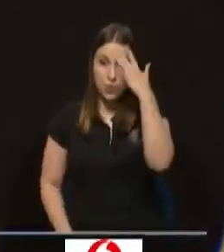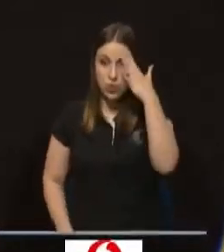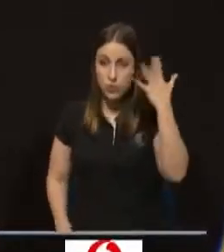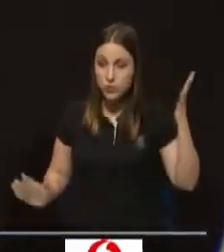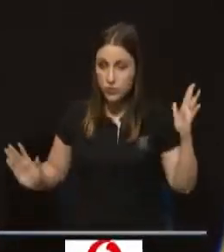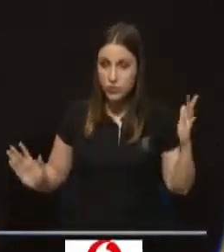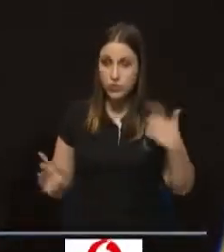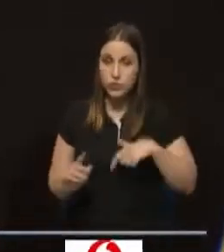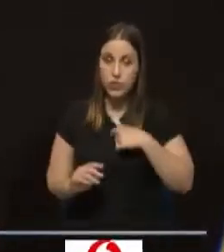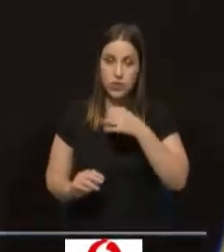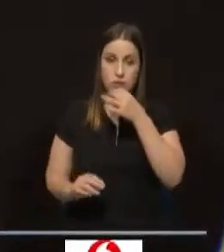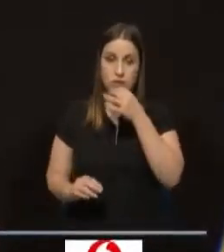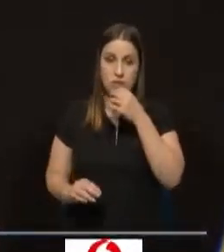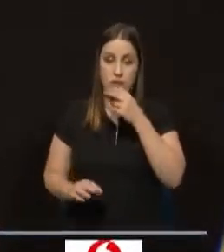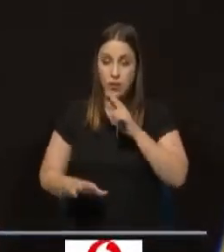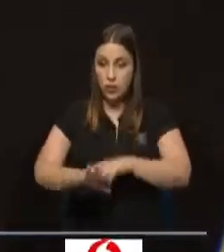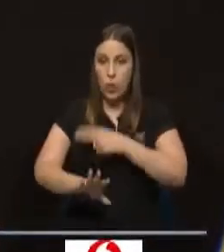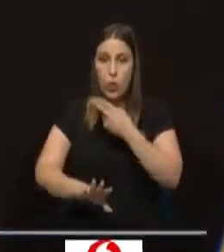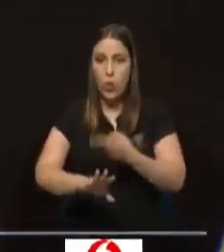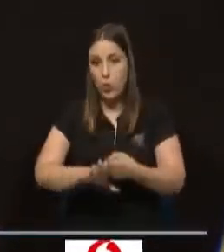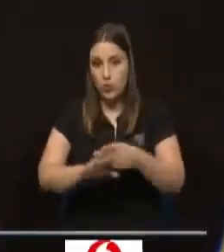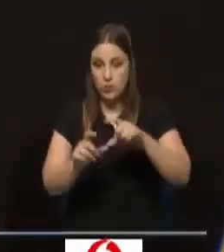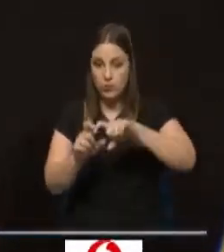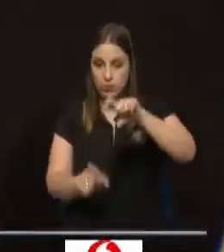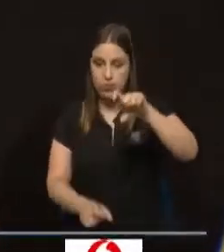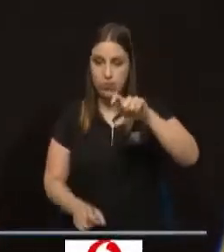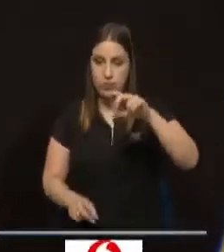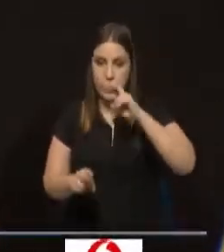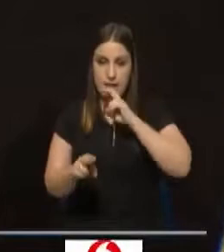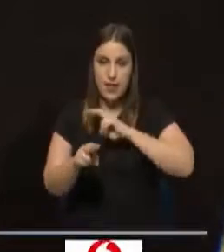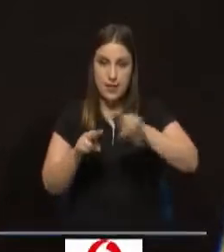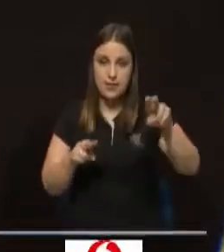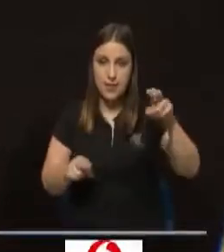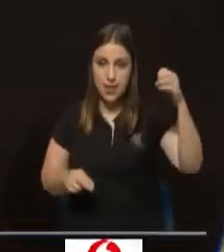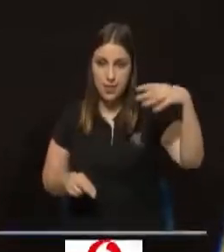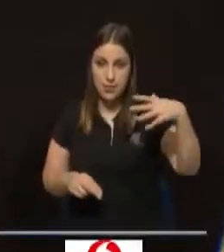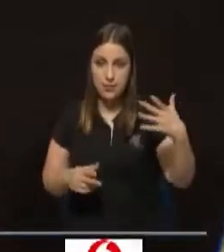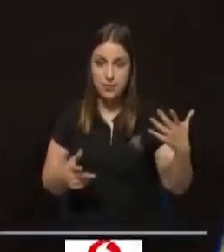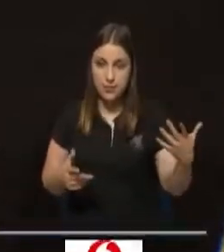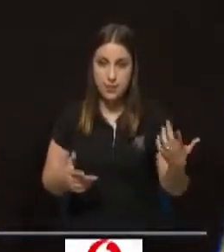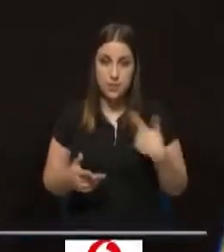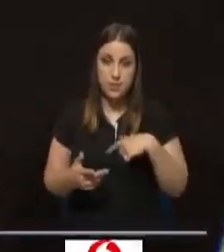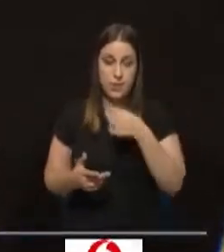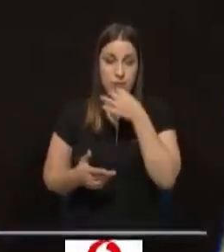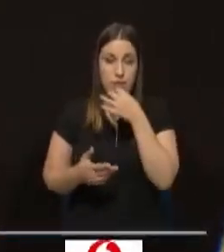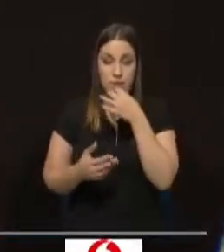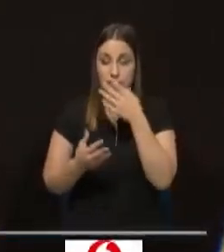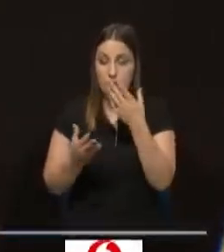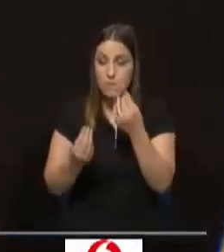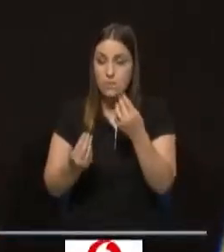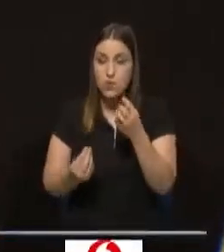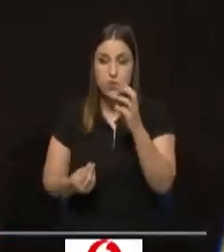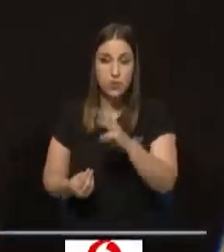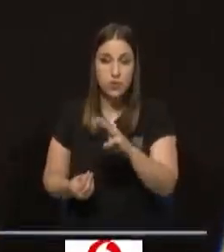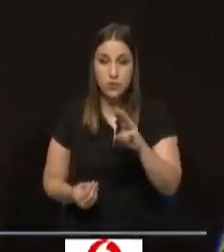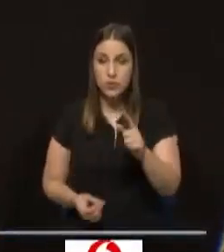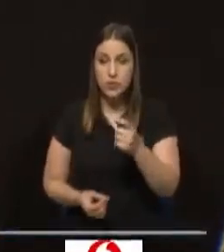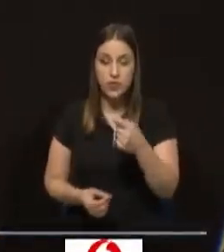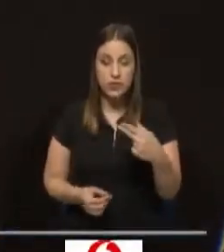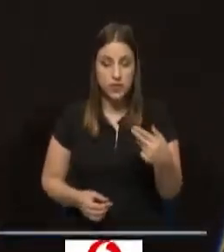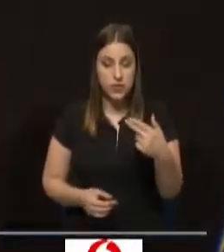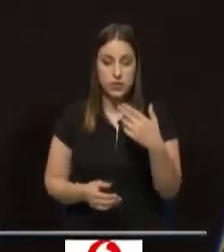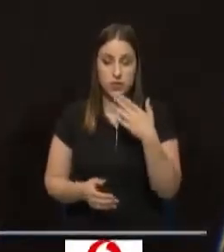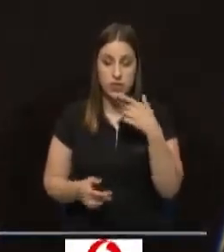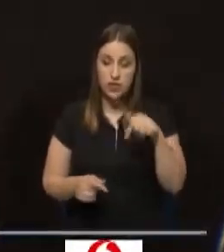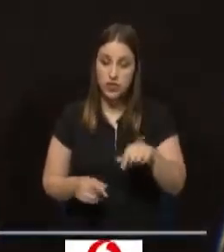expensive prices for electricity, you know, that the electricity bills have more than doubled. This is lots of millions